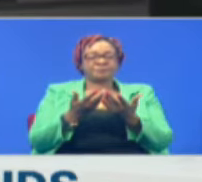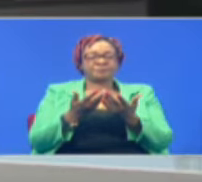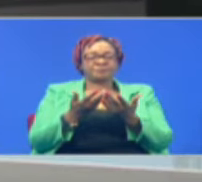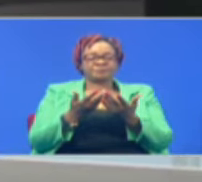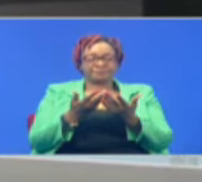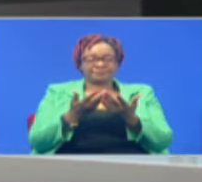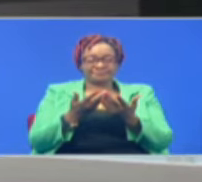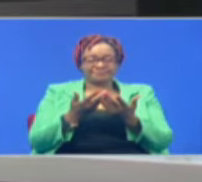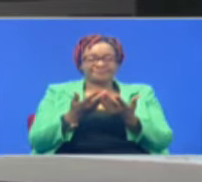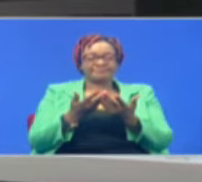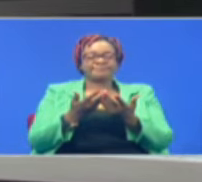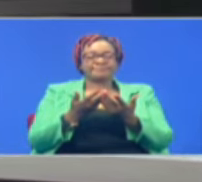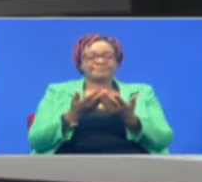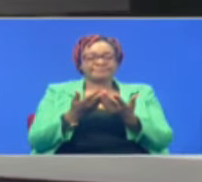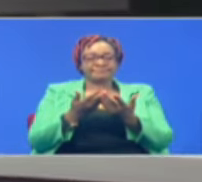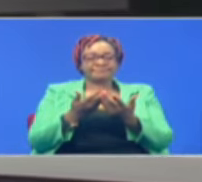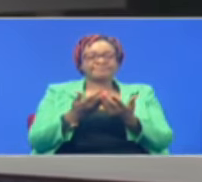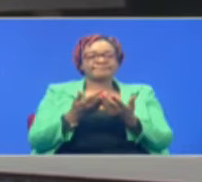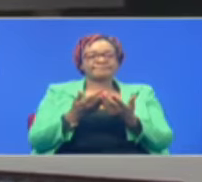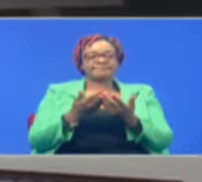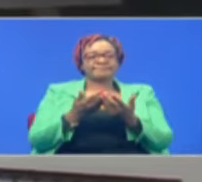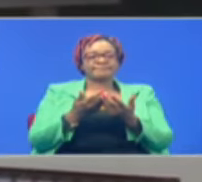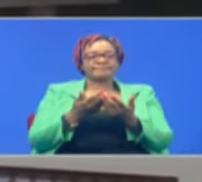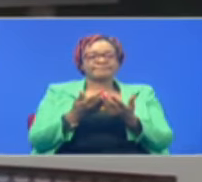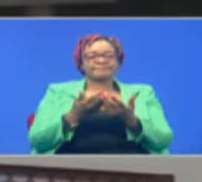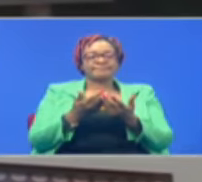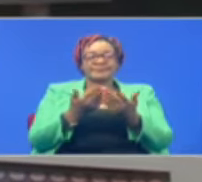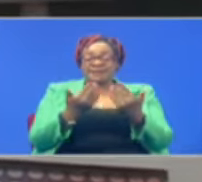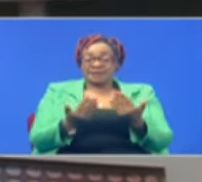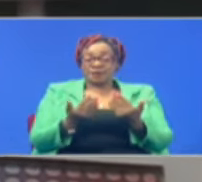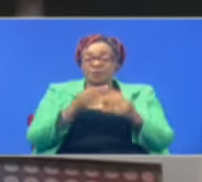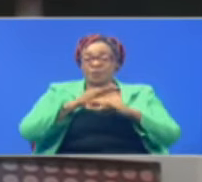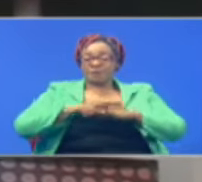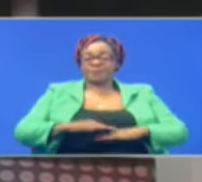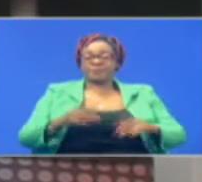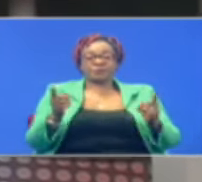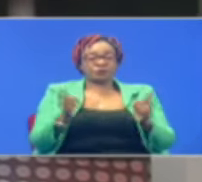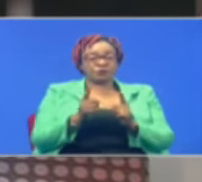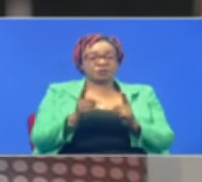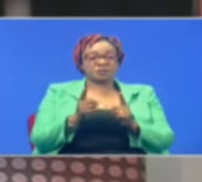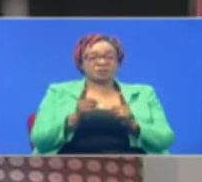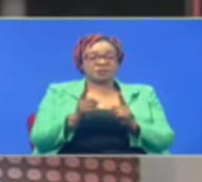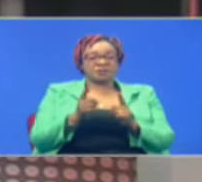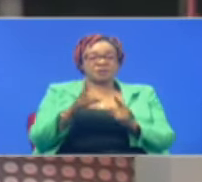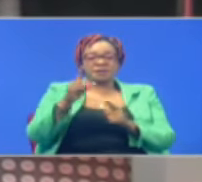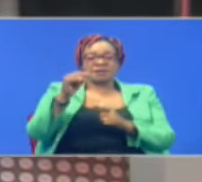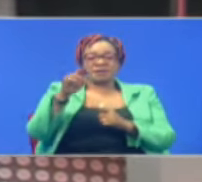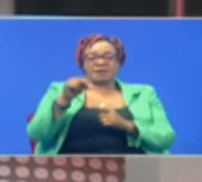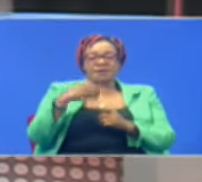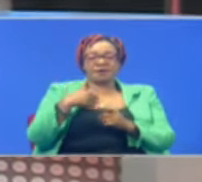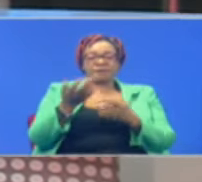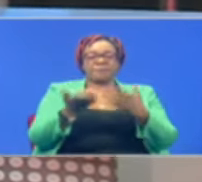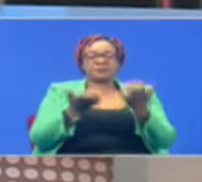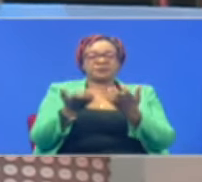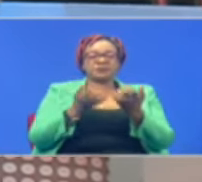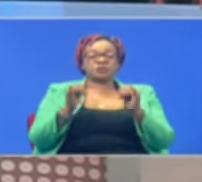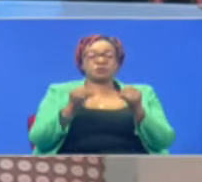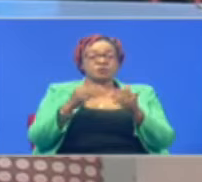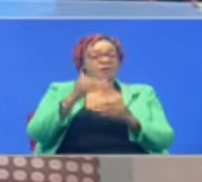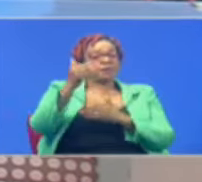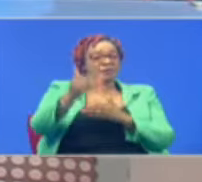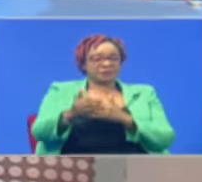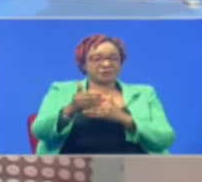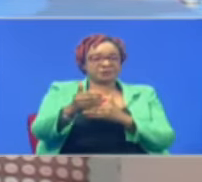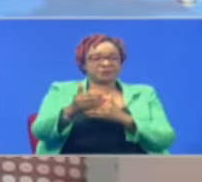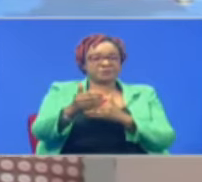Pretty incredible. All right, at this point, we've got to take another quick break, but Dan Mwangi has the business news coming up in just a moment,